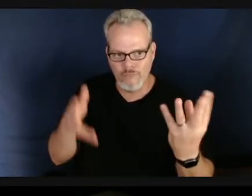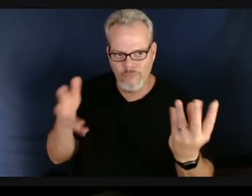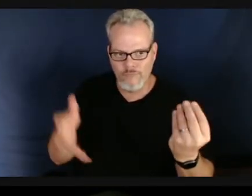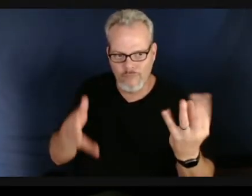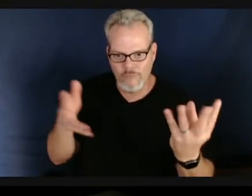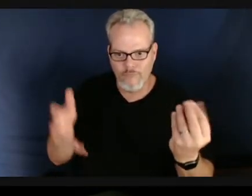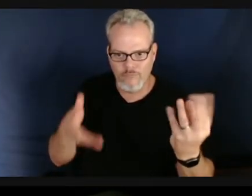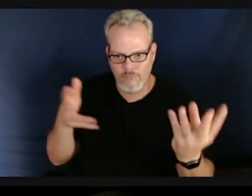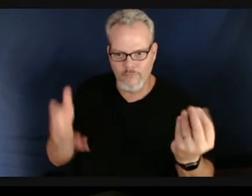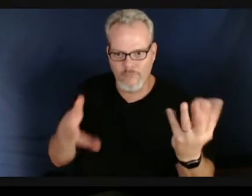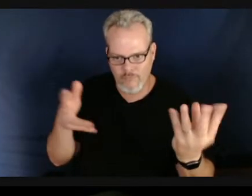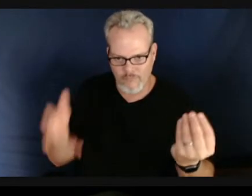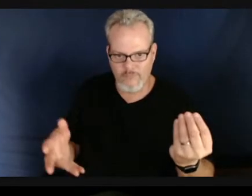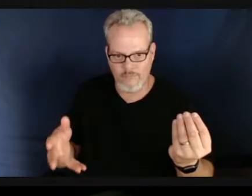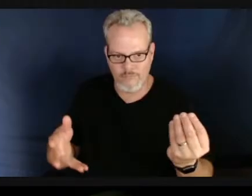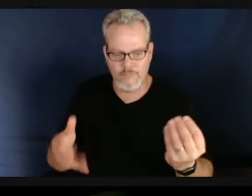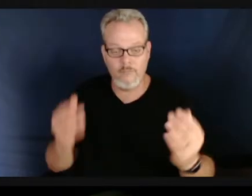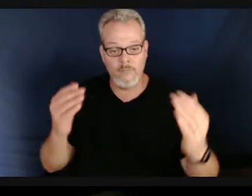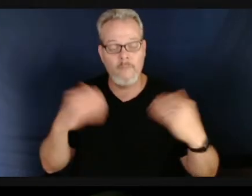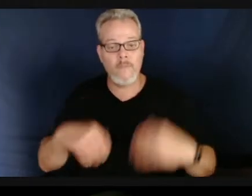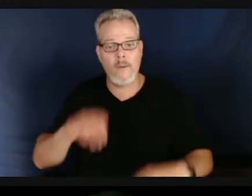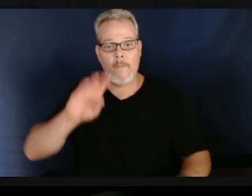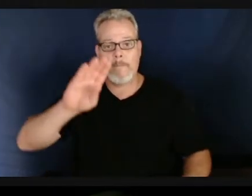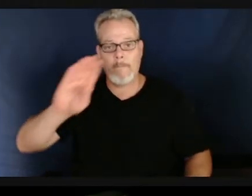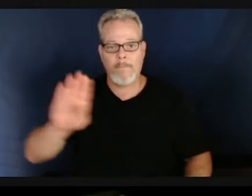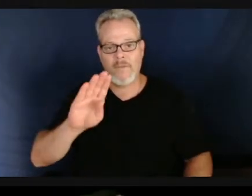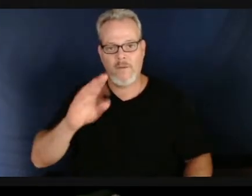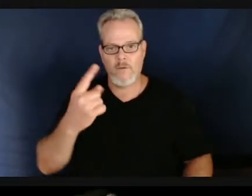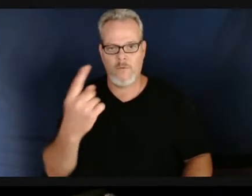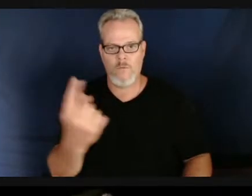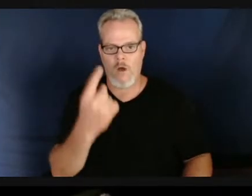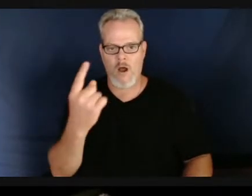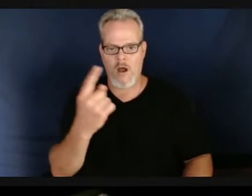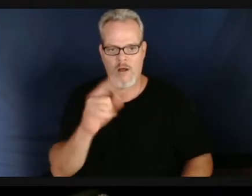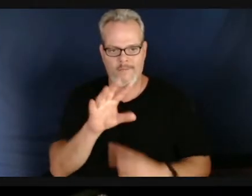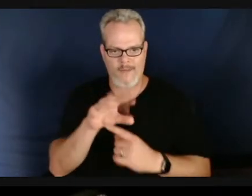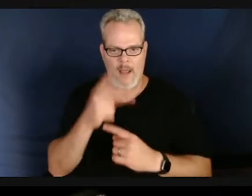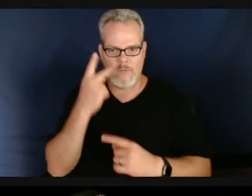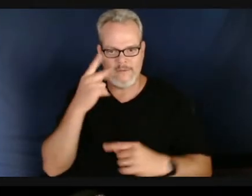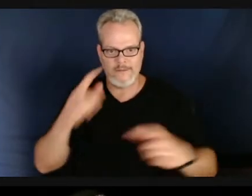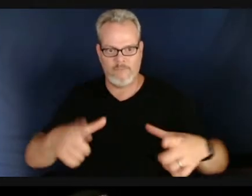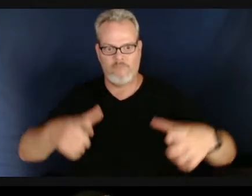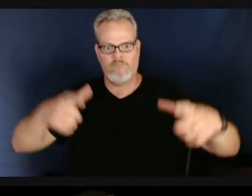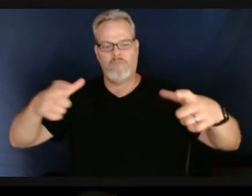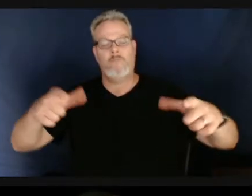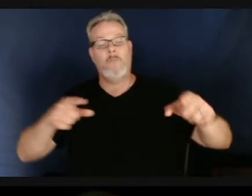So move on to the B1 camera here. So start off with